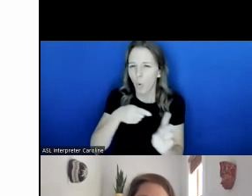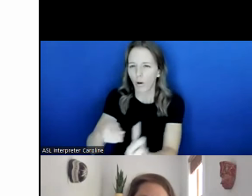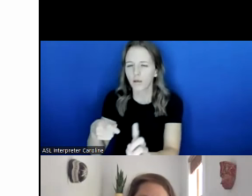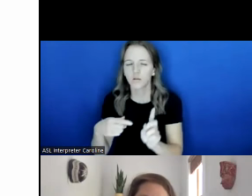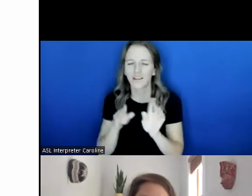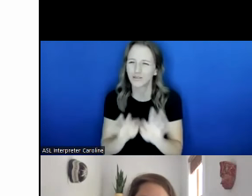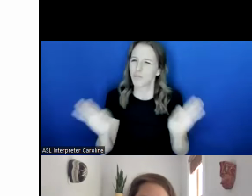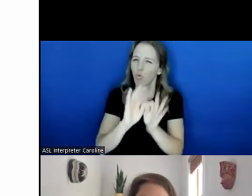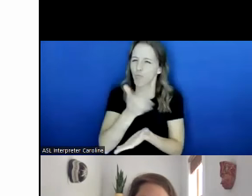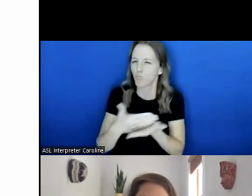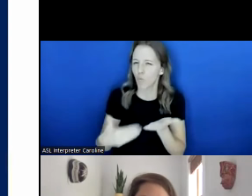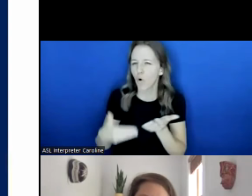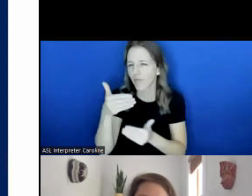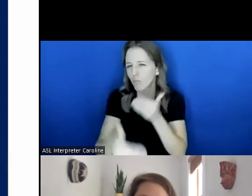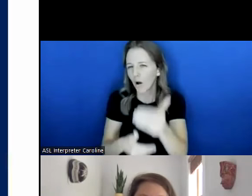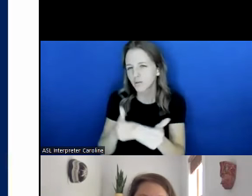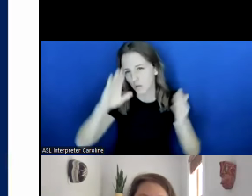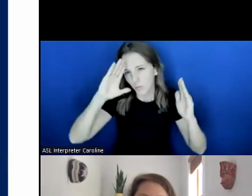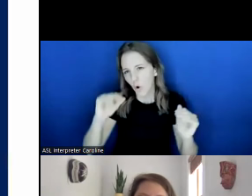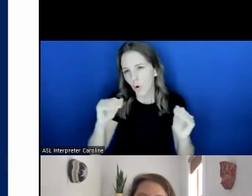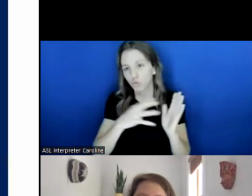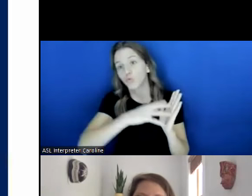and one that we hope to replicate moving forward.